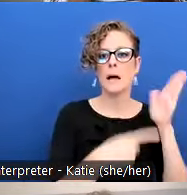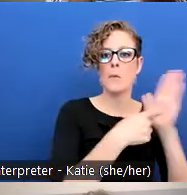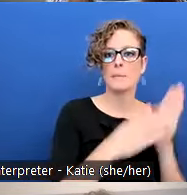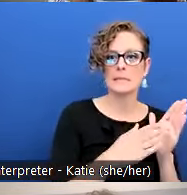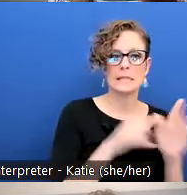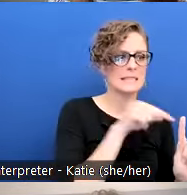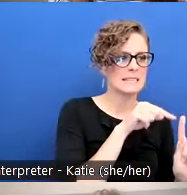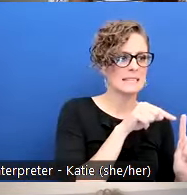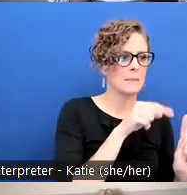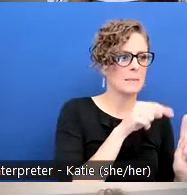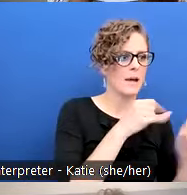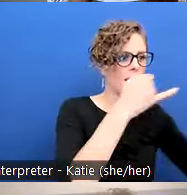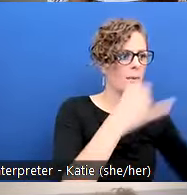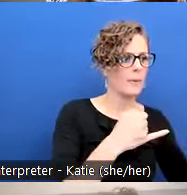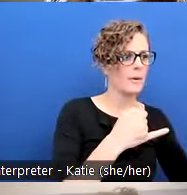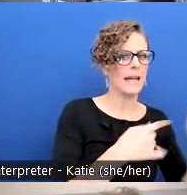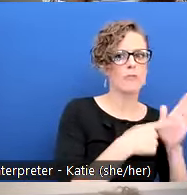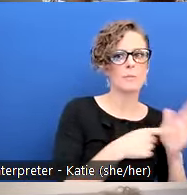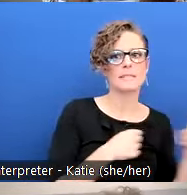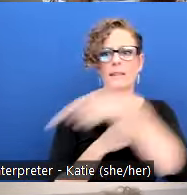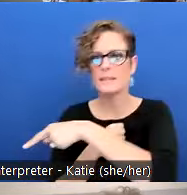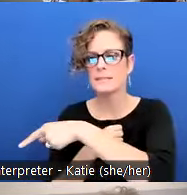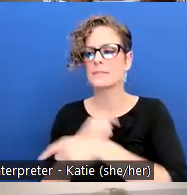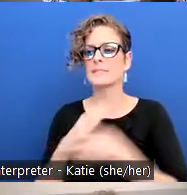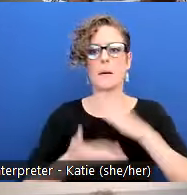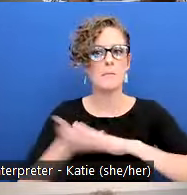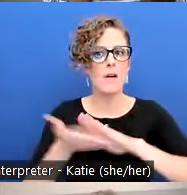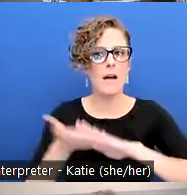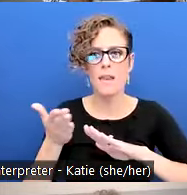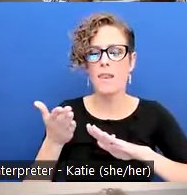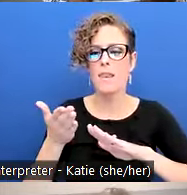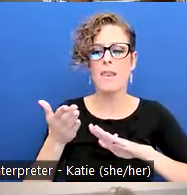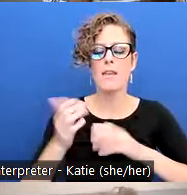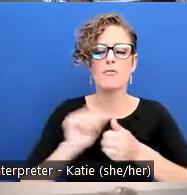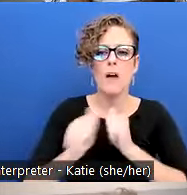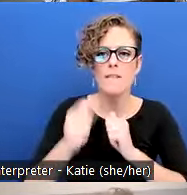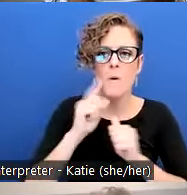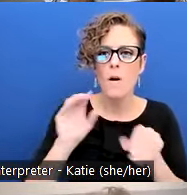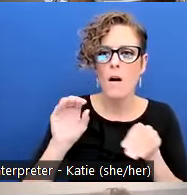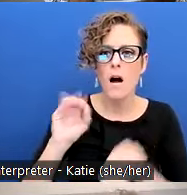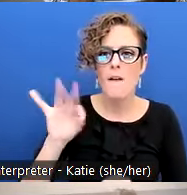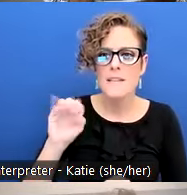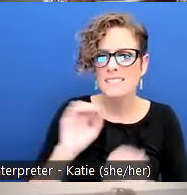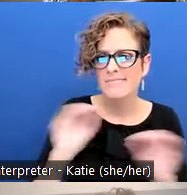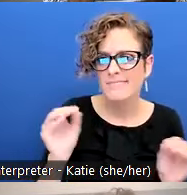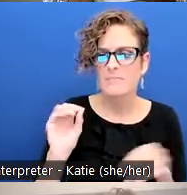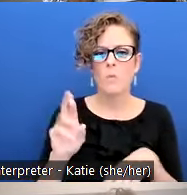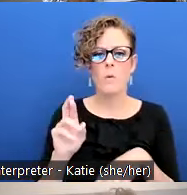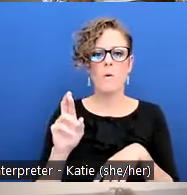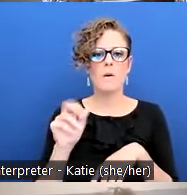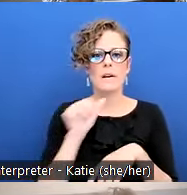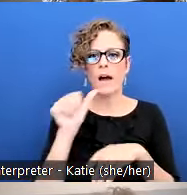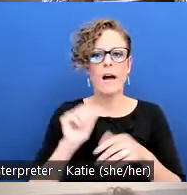higher office. And a few people are just not running for re-election. So we'll see a lot of changes next year, and that, you